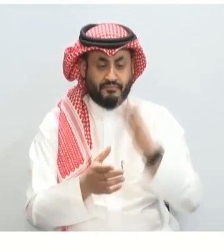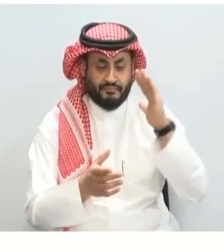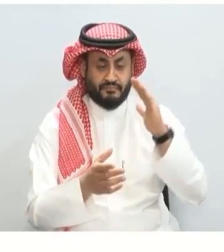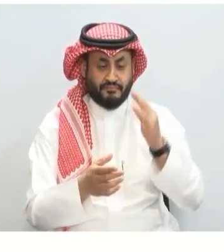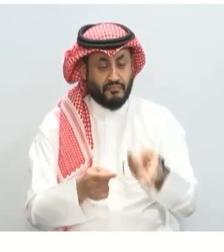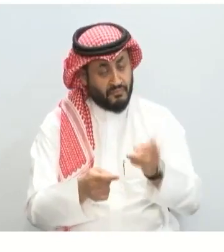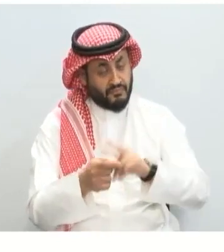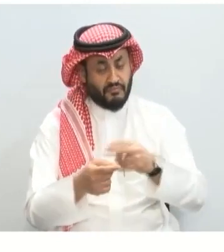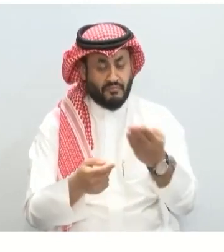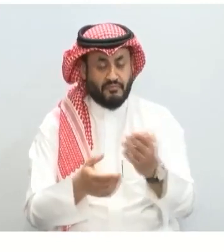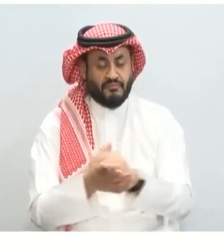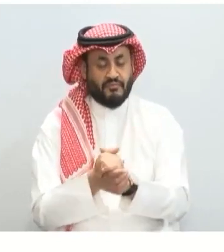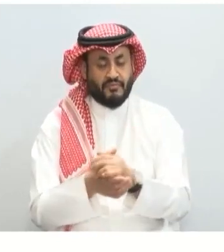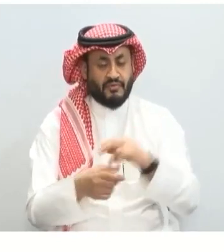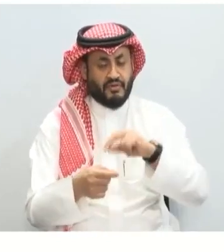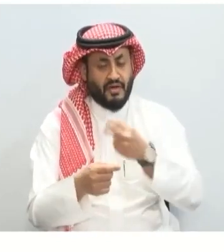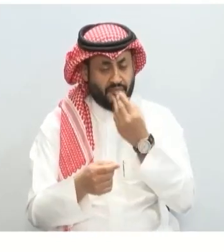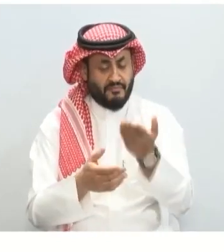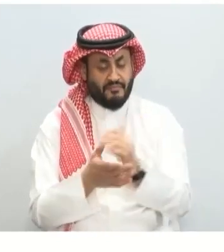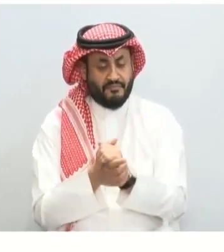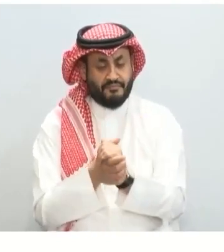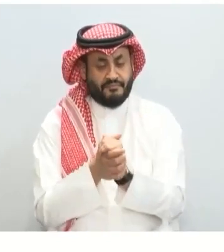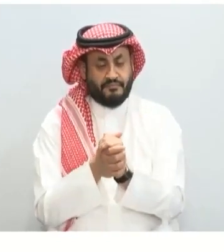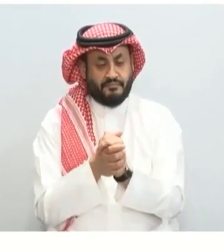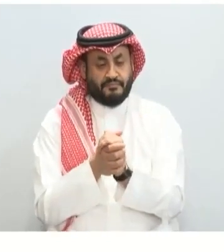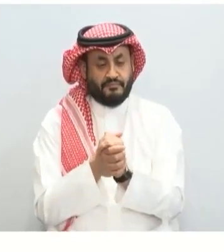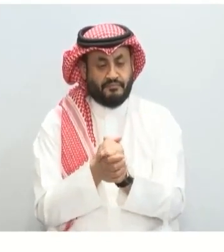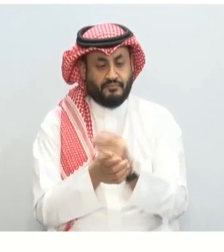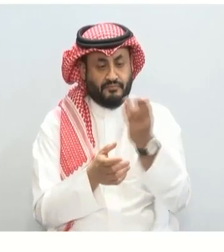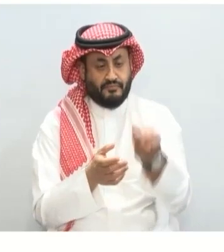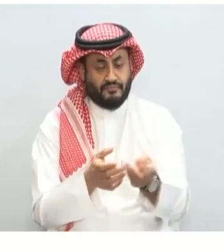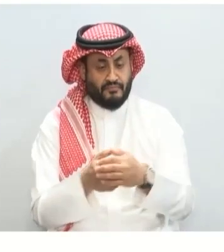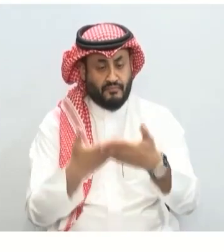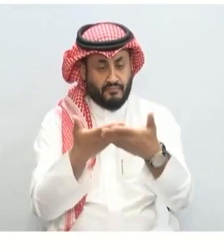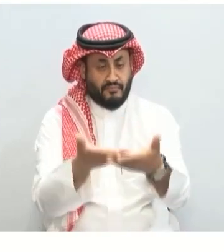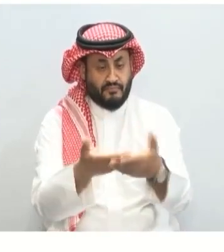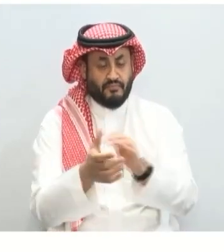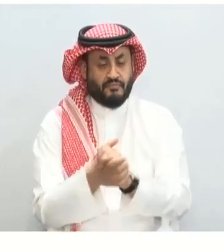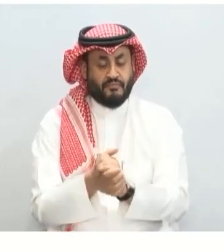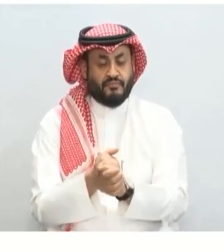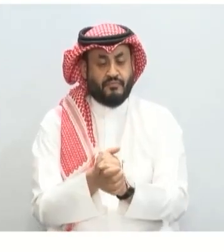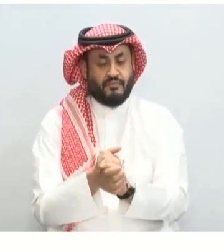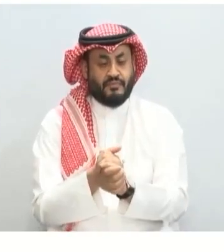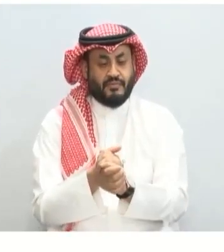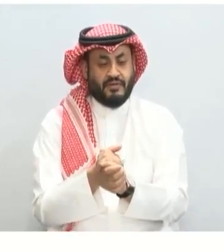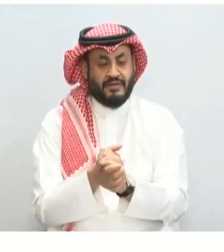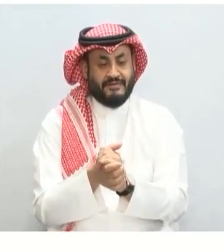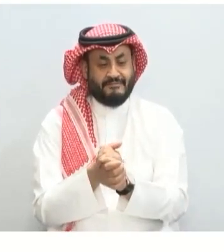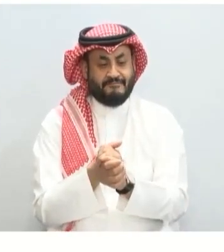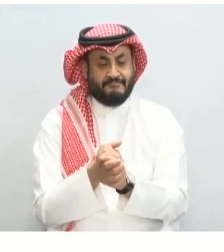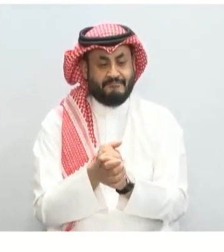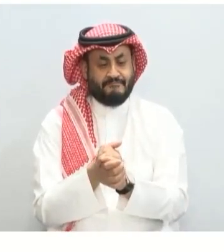I'd love a little, or you say some more. Here, these three, you are offering some food.